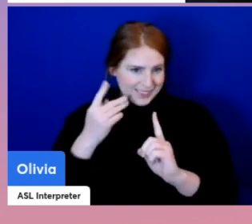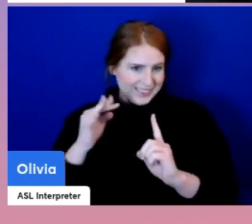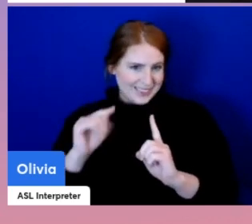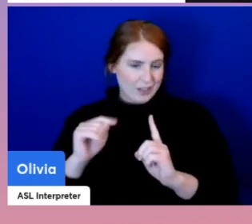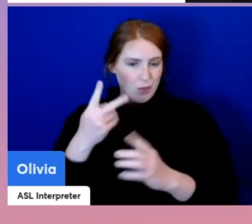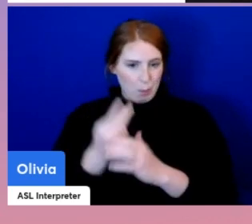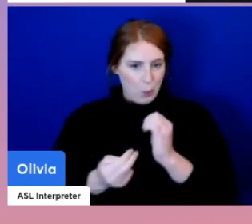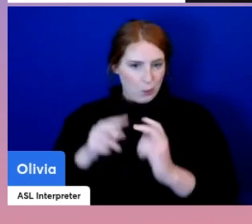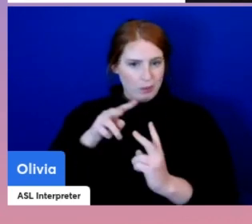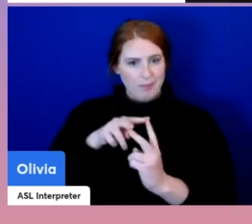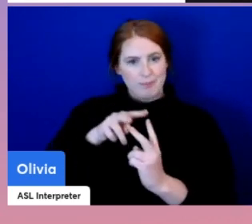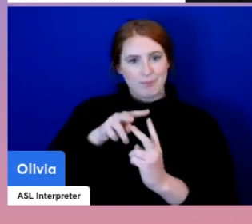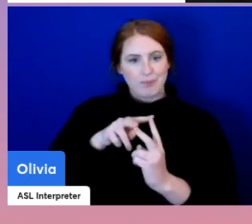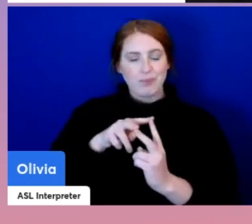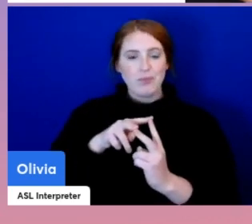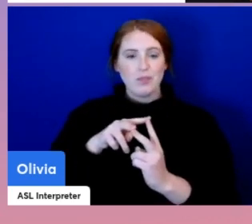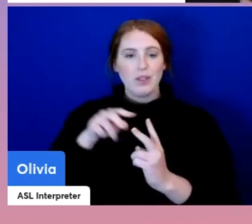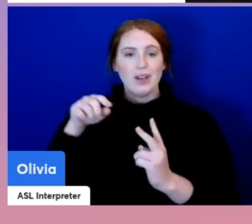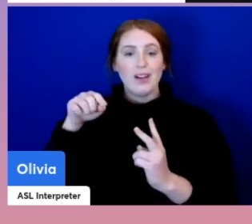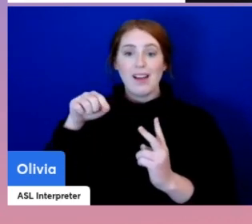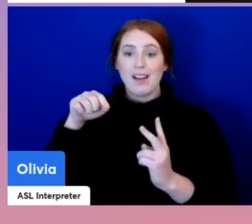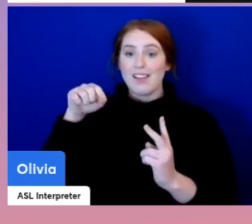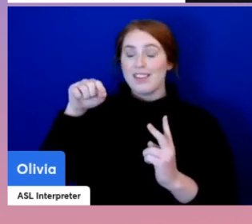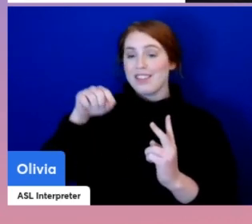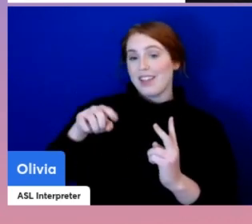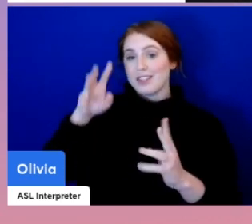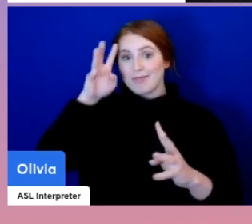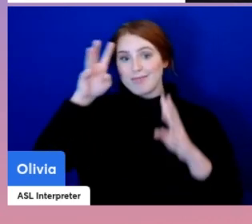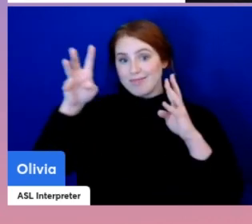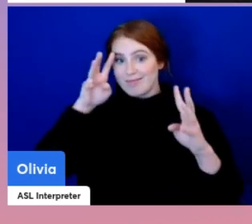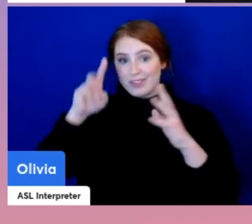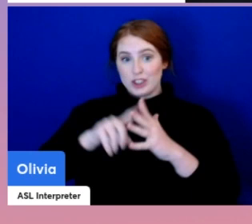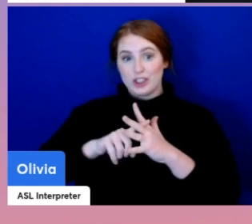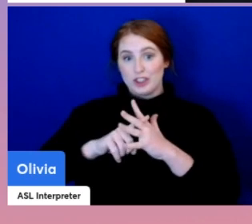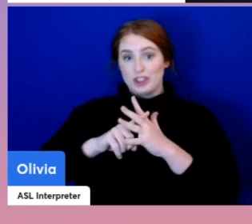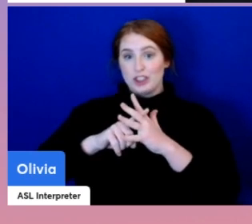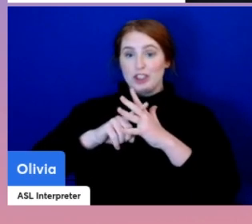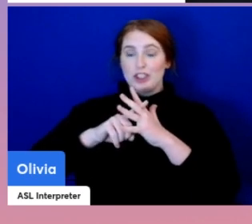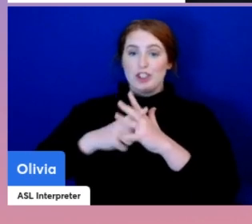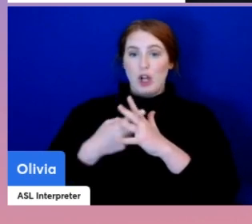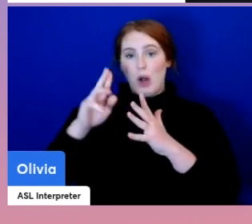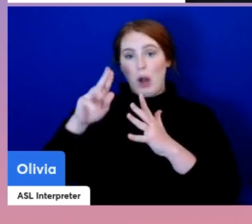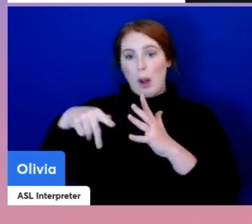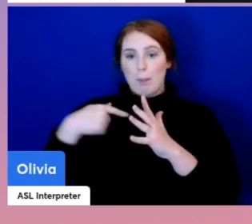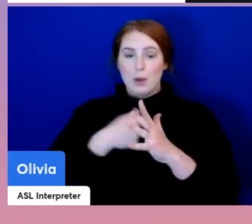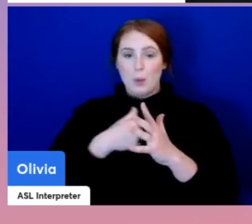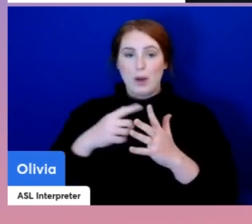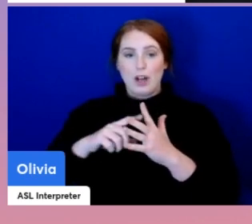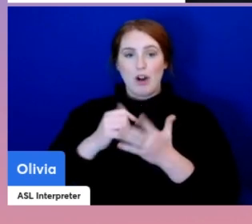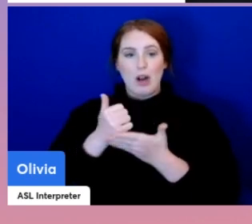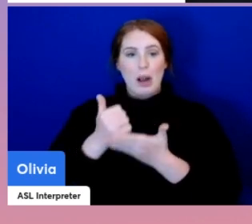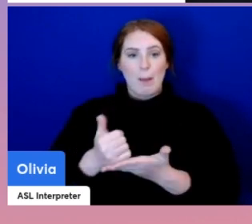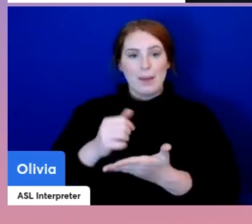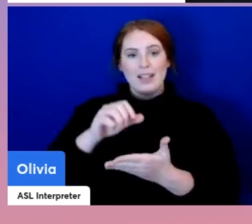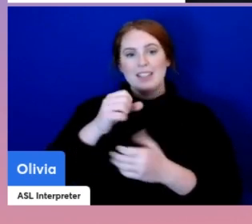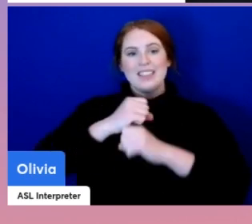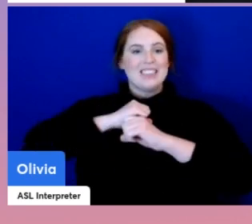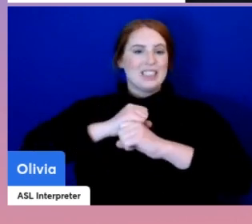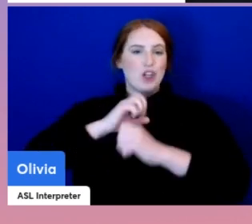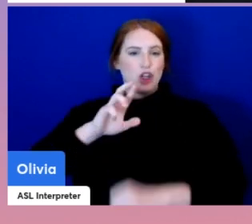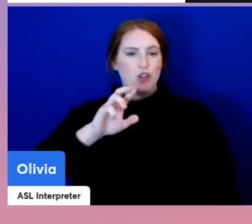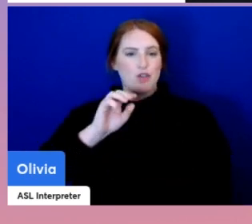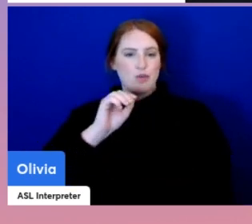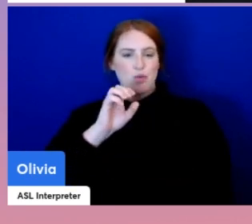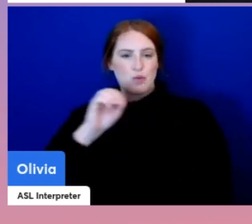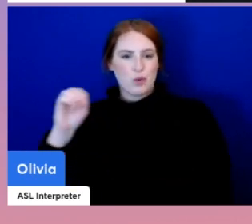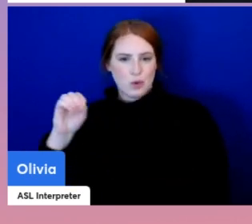So the fictitious startup that we'll be helping to scale today is called Securaroo. They're a later stage startup that's ready to grow, and they have some pretty